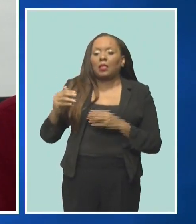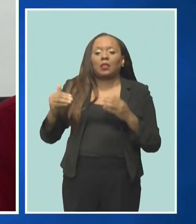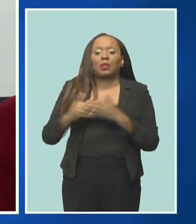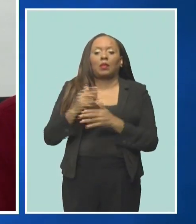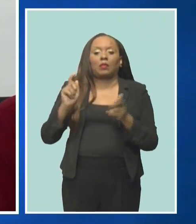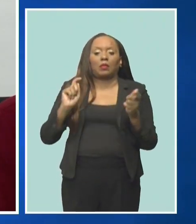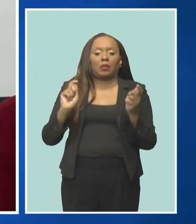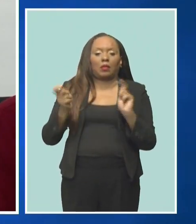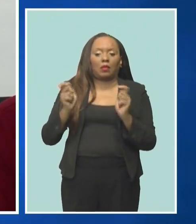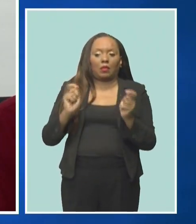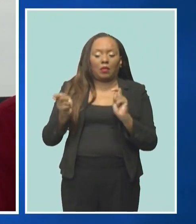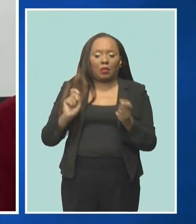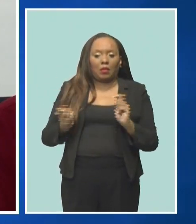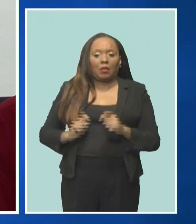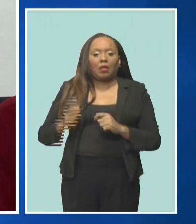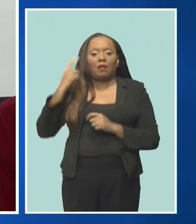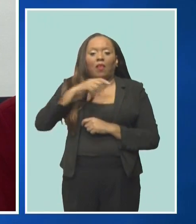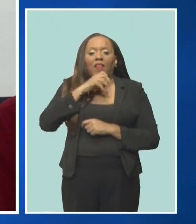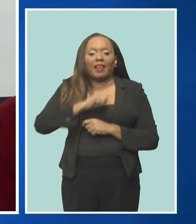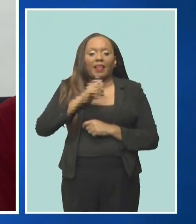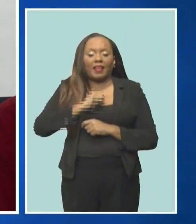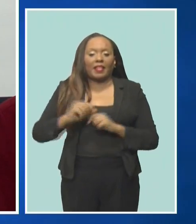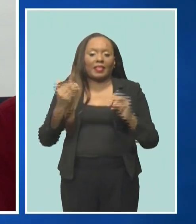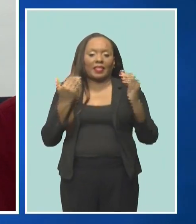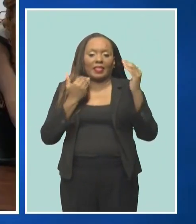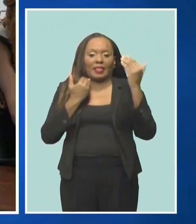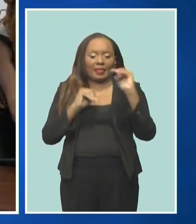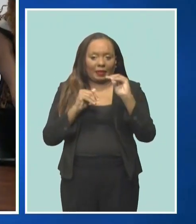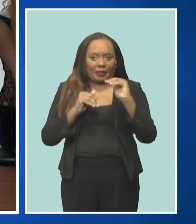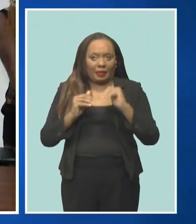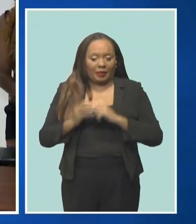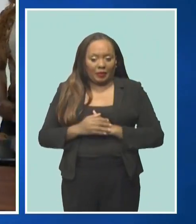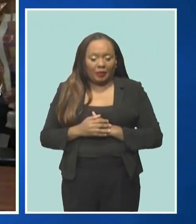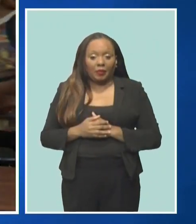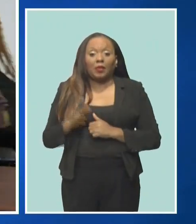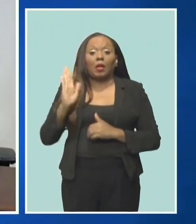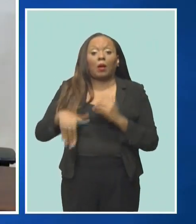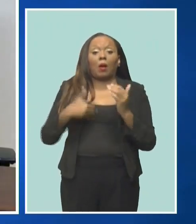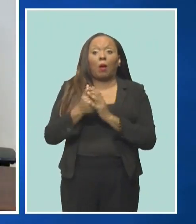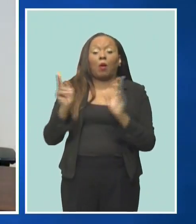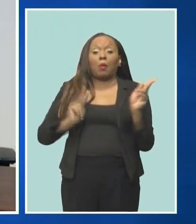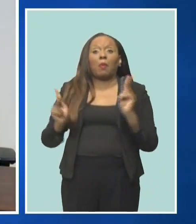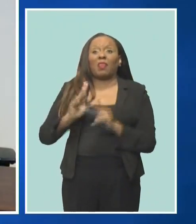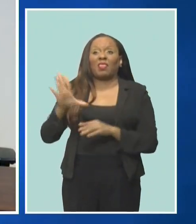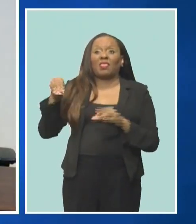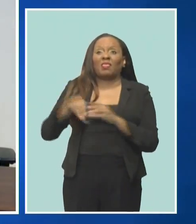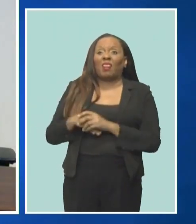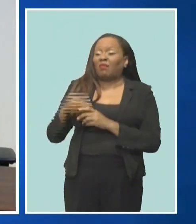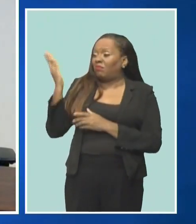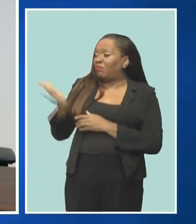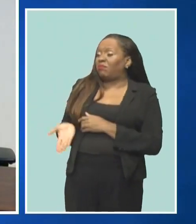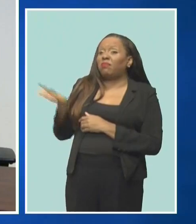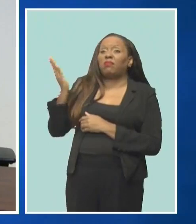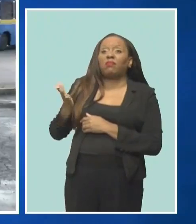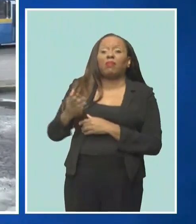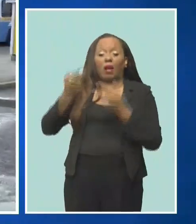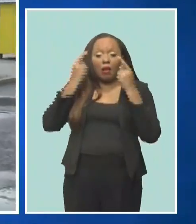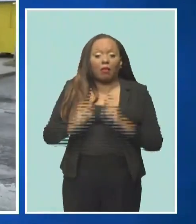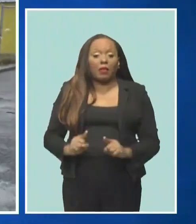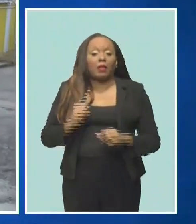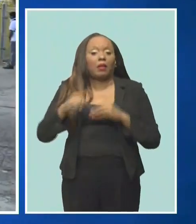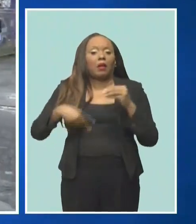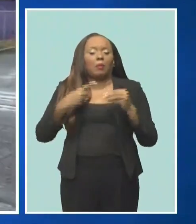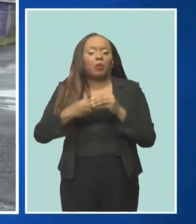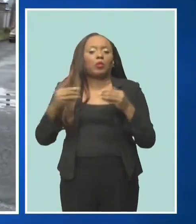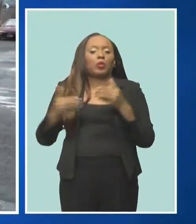modification of the approach of the age limit that we currently have in place. All stakeholders in the sector are in agreement on the way forward and